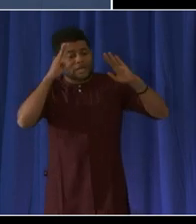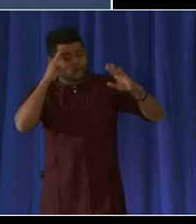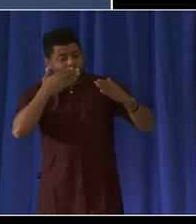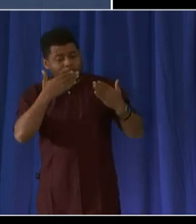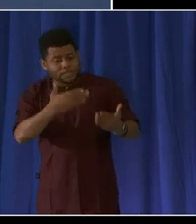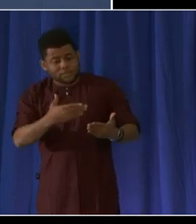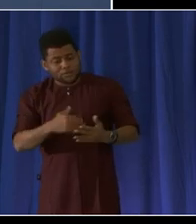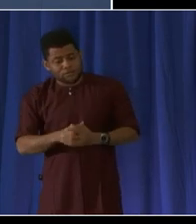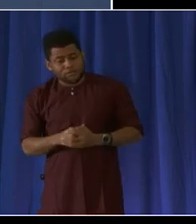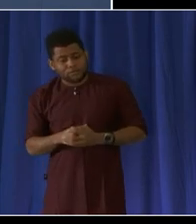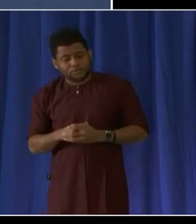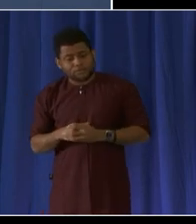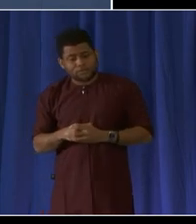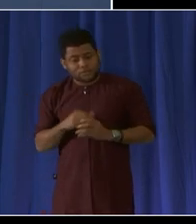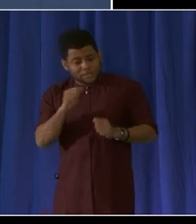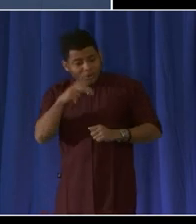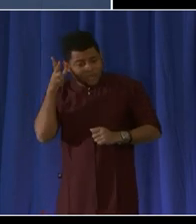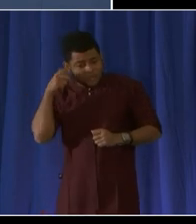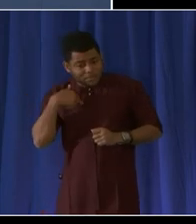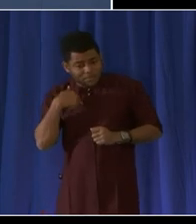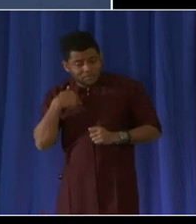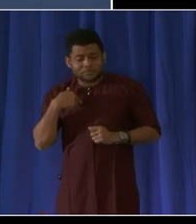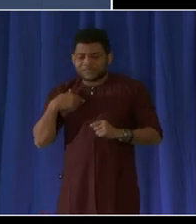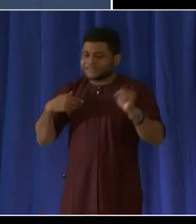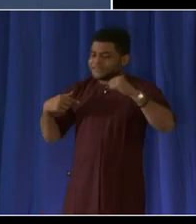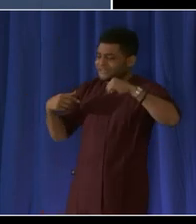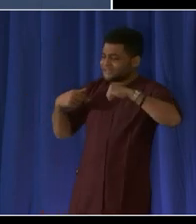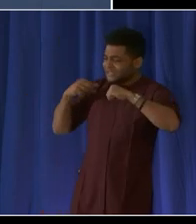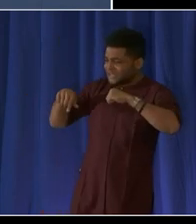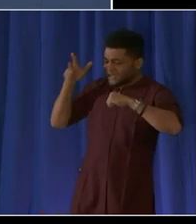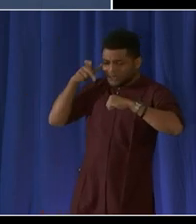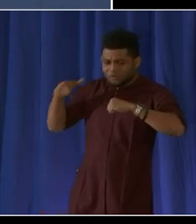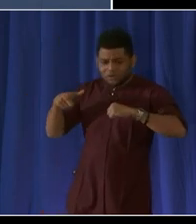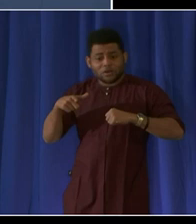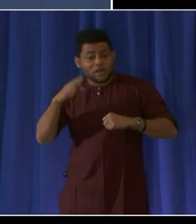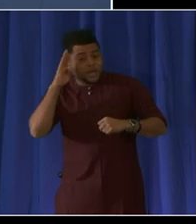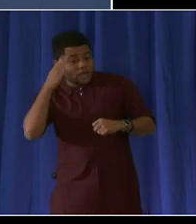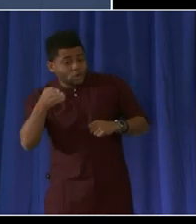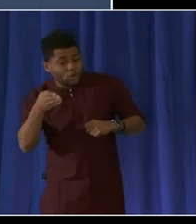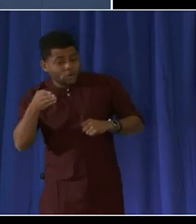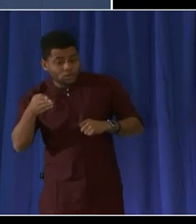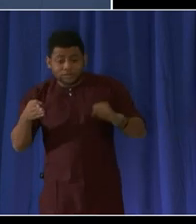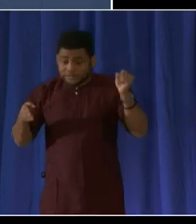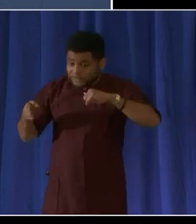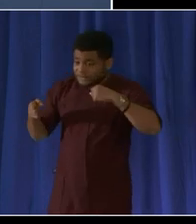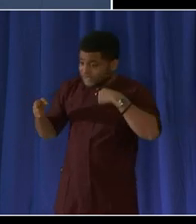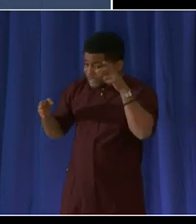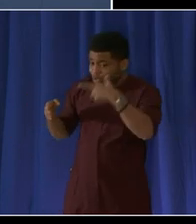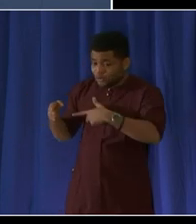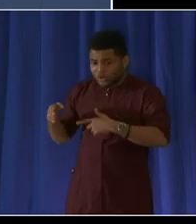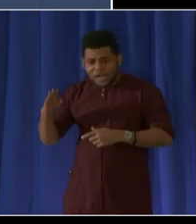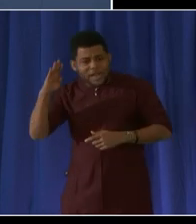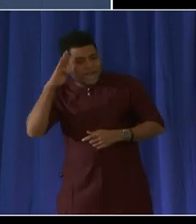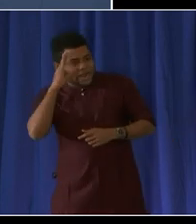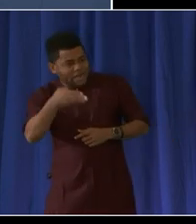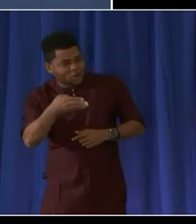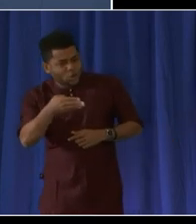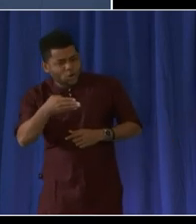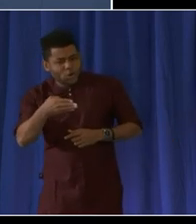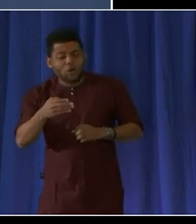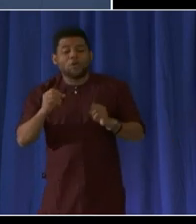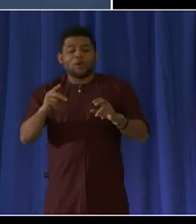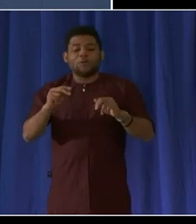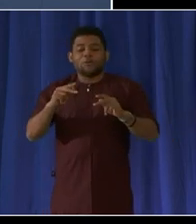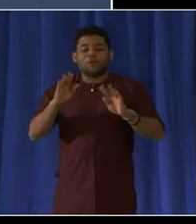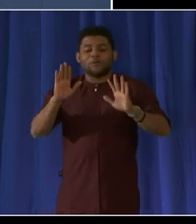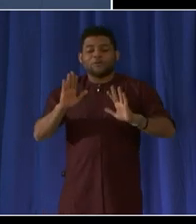Hello, thank you. Can you hear me? Yes, we can hear you. Thank you. Hello? Yes, we can hear you. Hello? Hello.